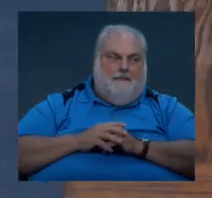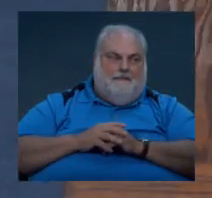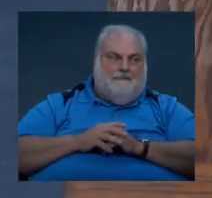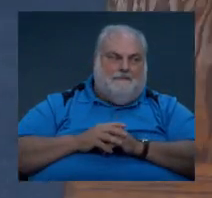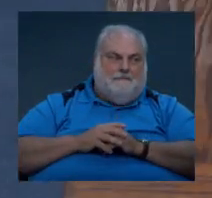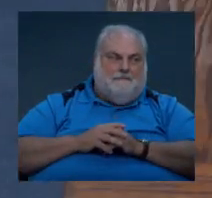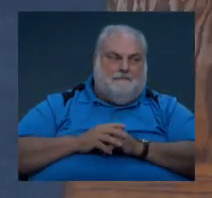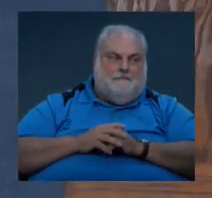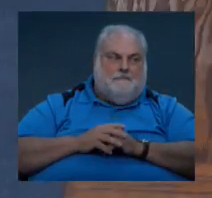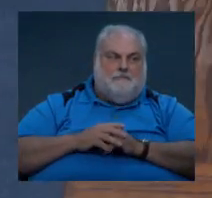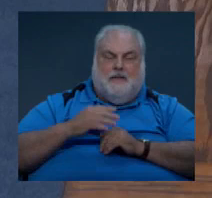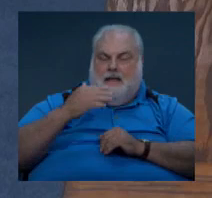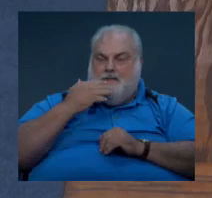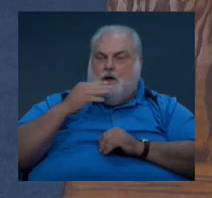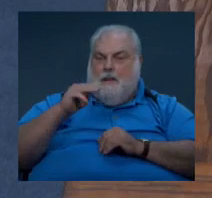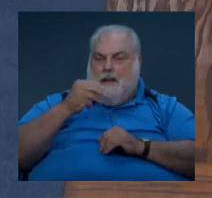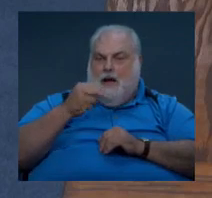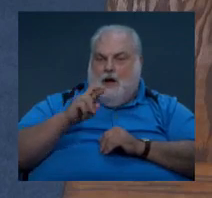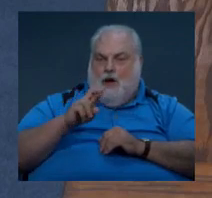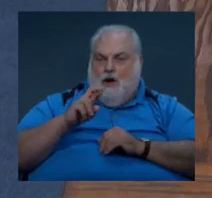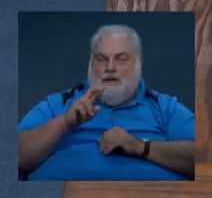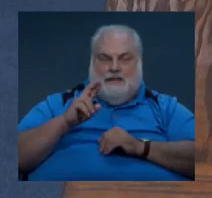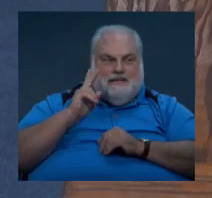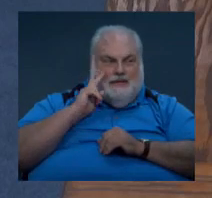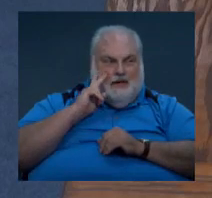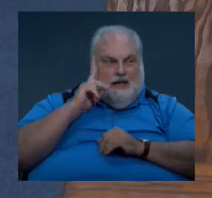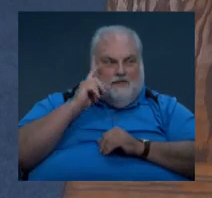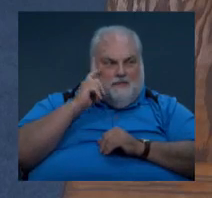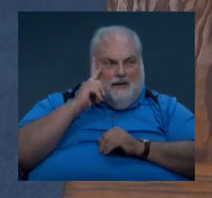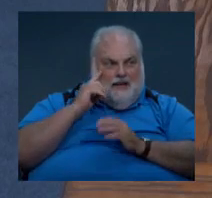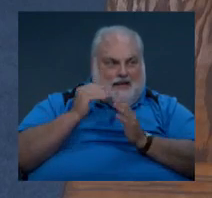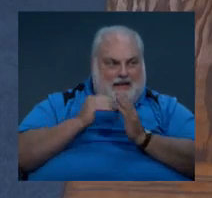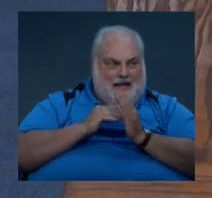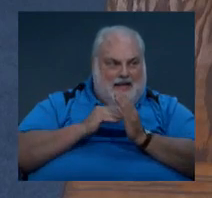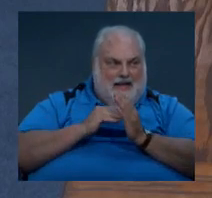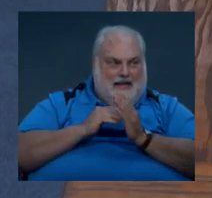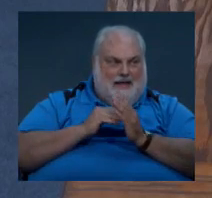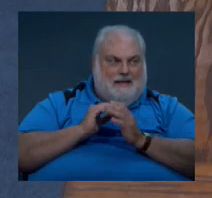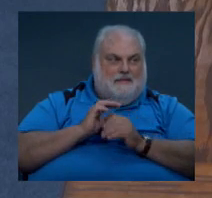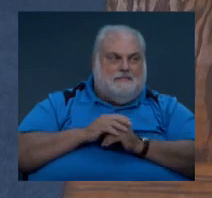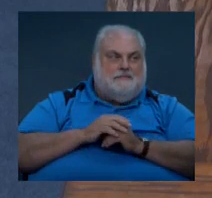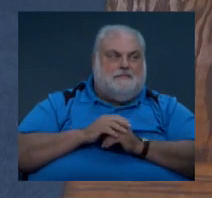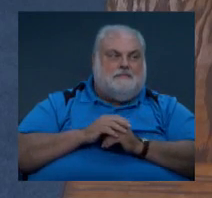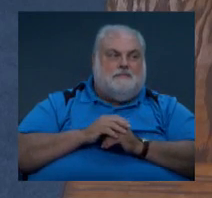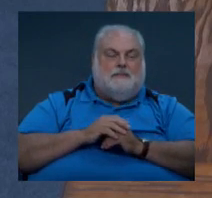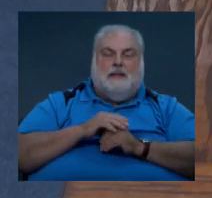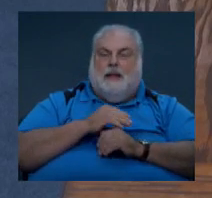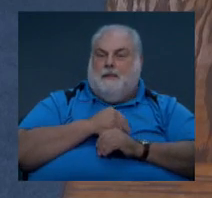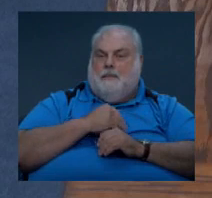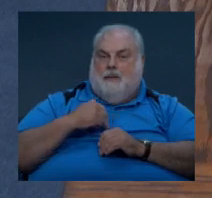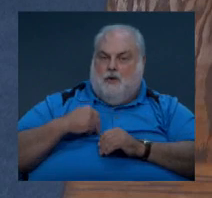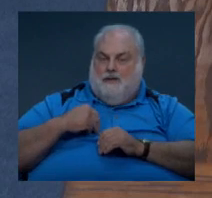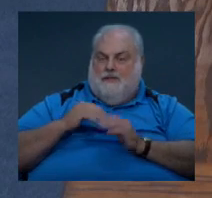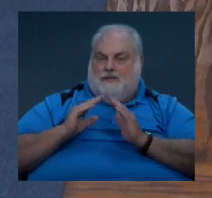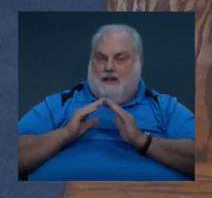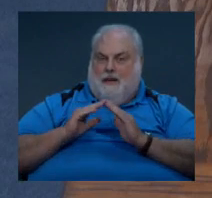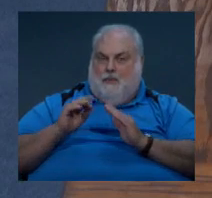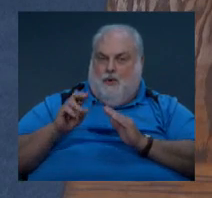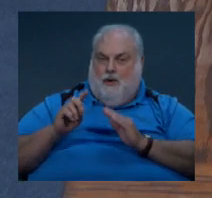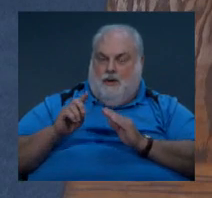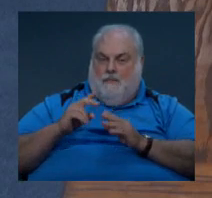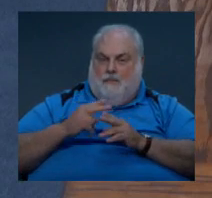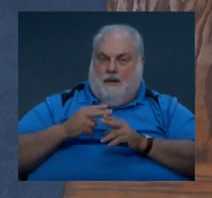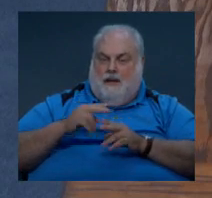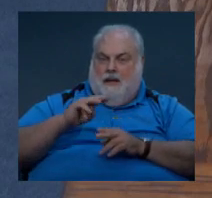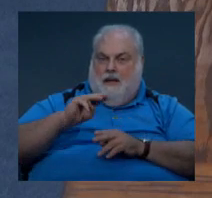Thank you, Mayor Scott. It's good to see you in government again. Good to see you in government again as well. Thank you. And members of the city board. My name